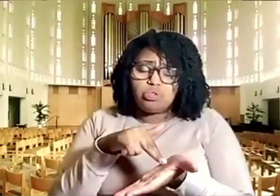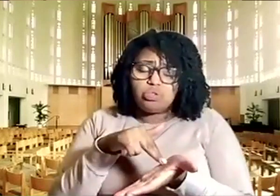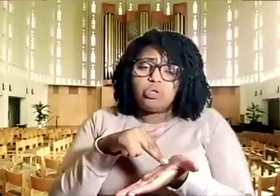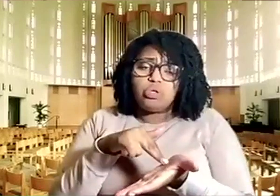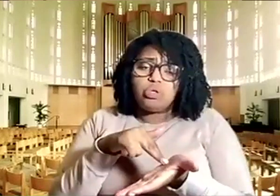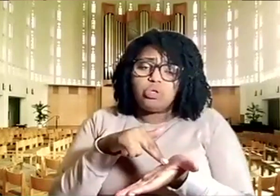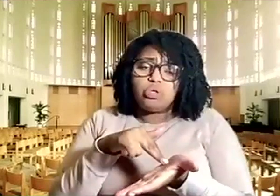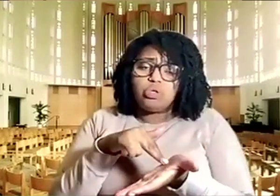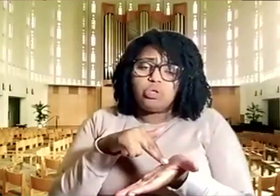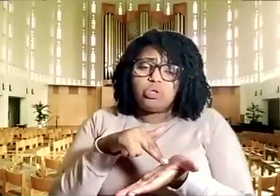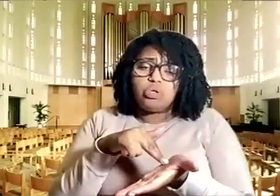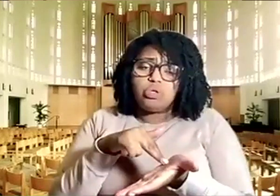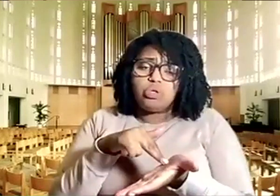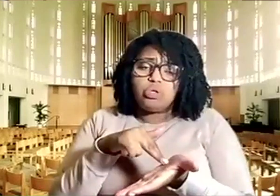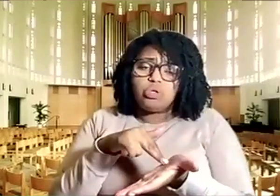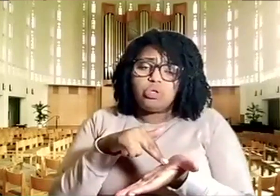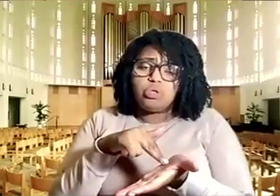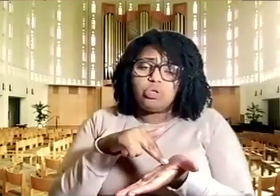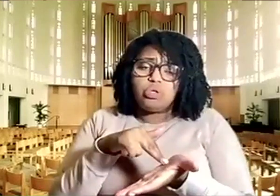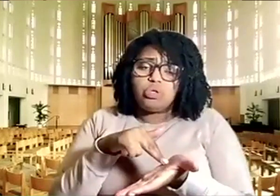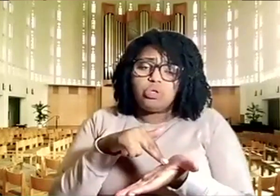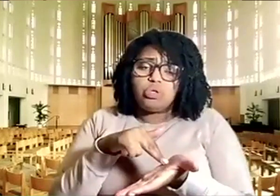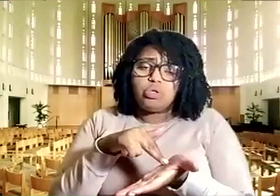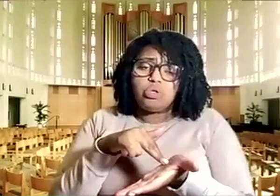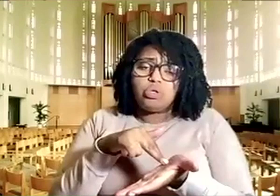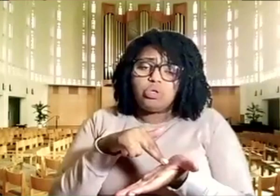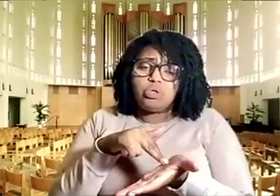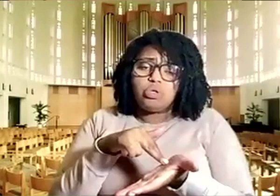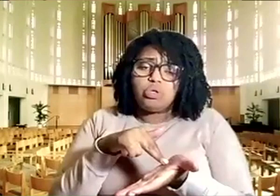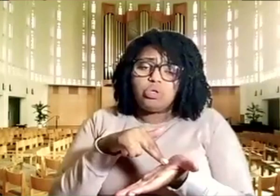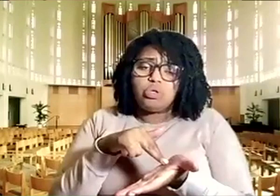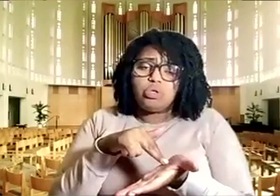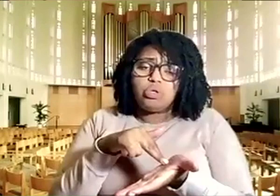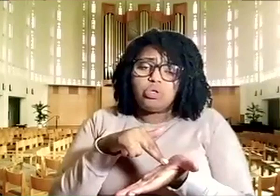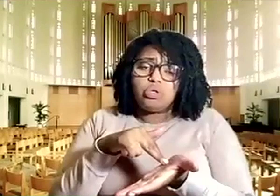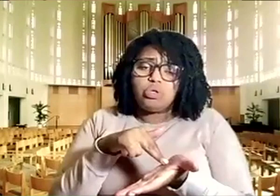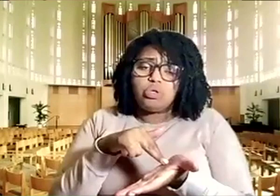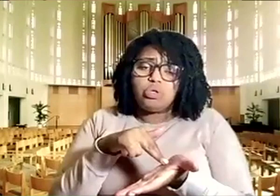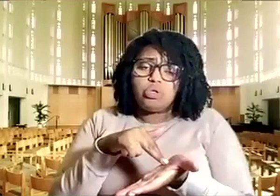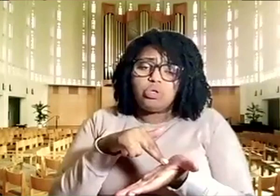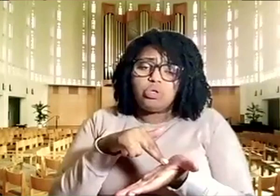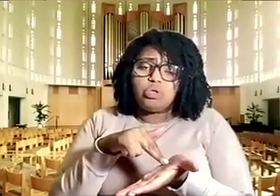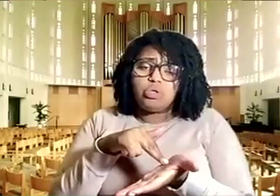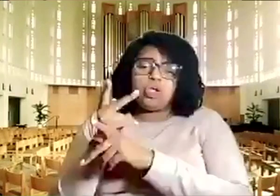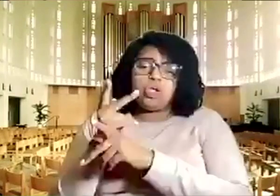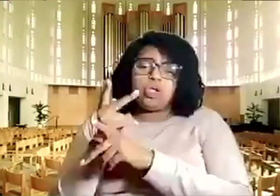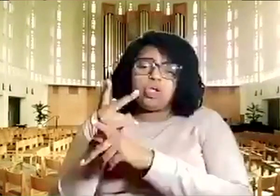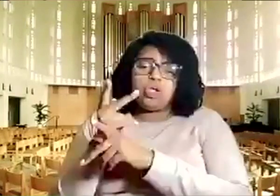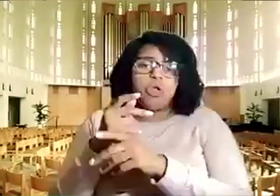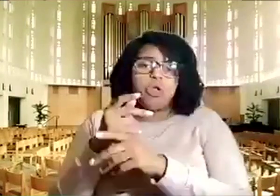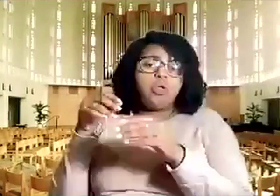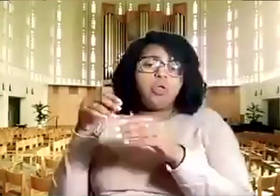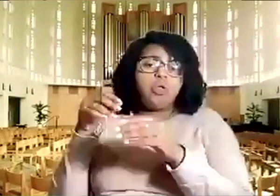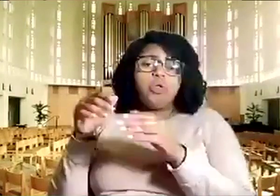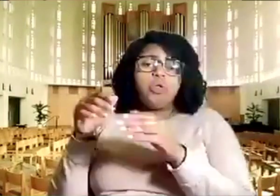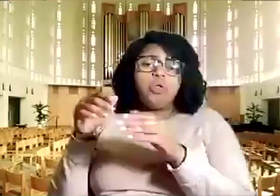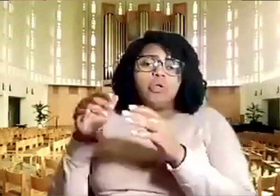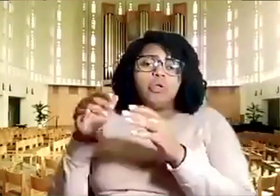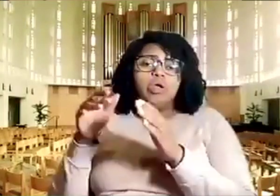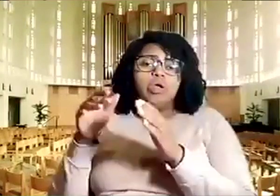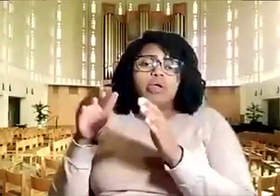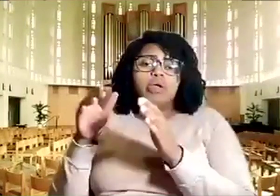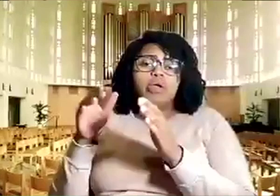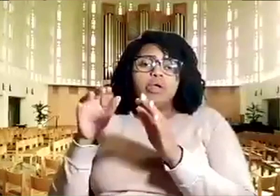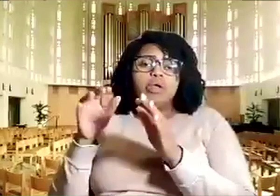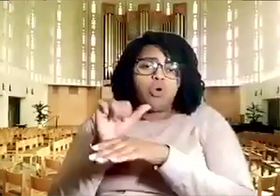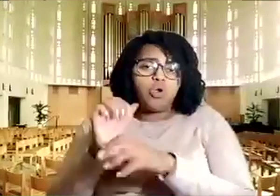in to lay her warm young body next to David and invigorate him, to bring him back to life for